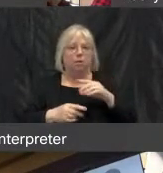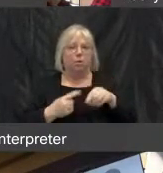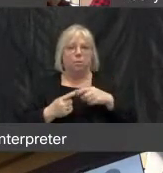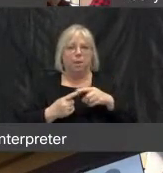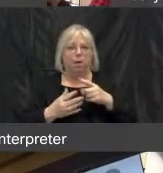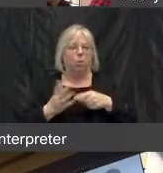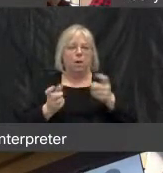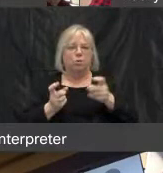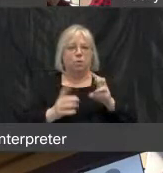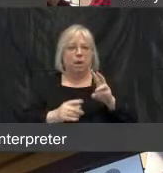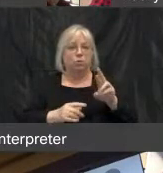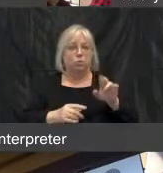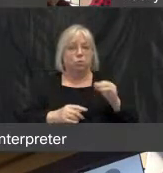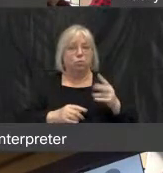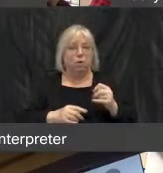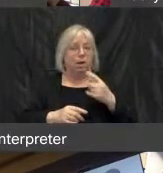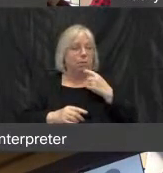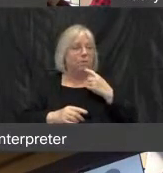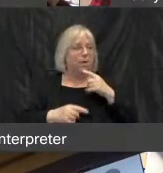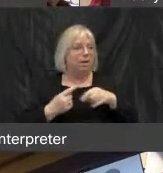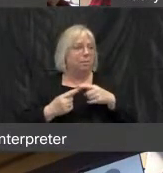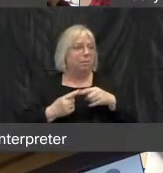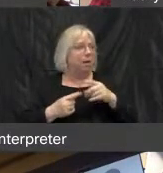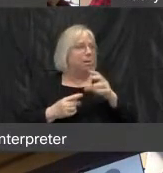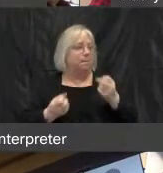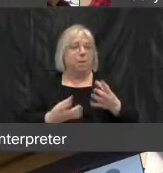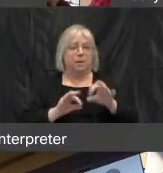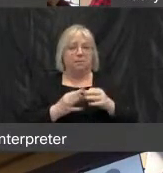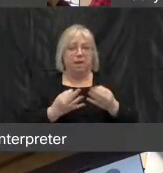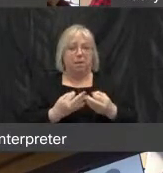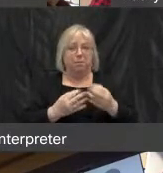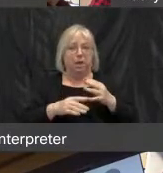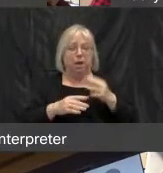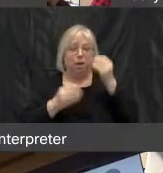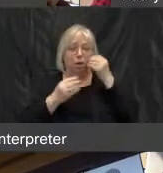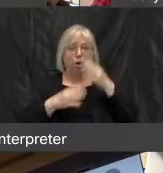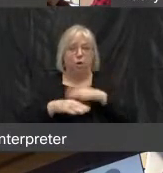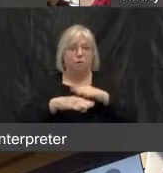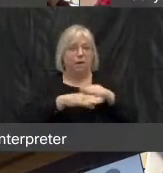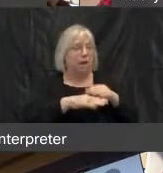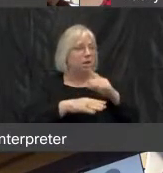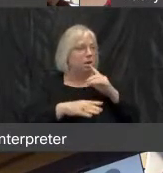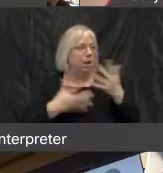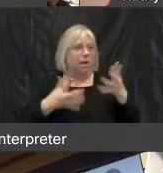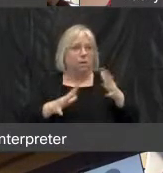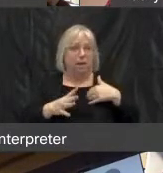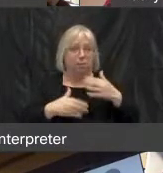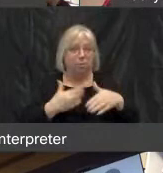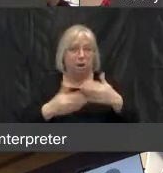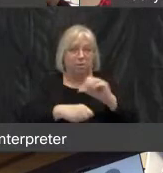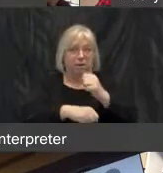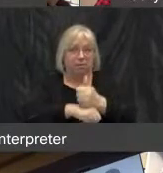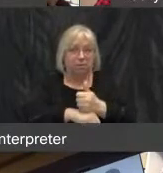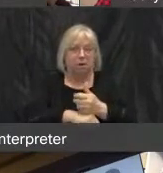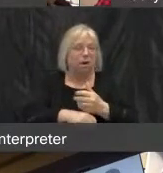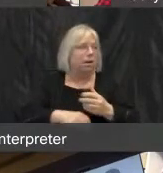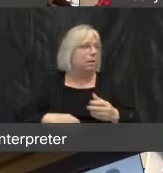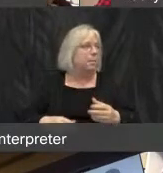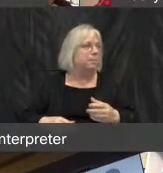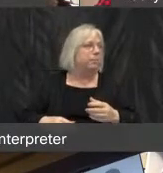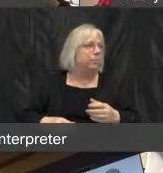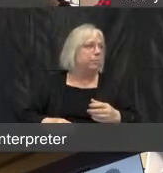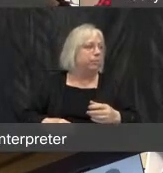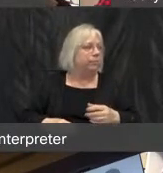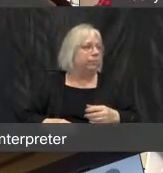Director Wright was sharing in regards to multifamily notifications. Mm-hmm. Is there a process in place, and how does that go about? Well, I'll address